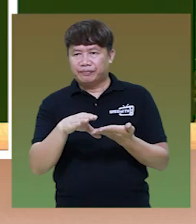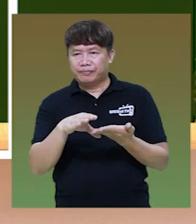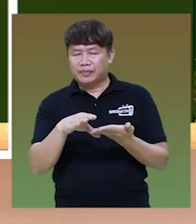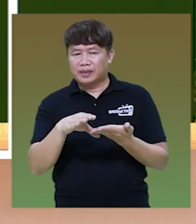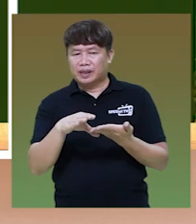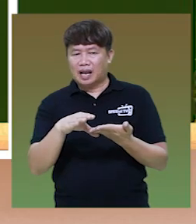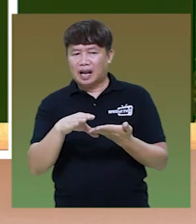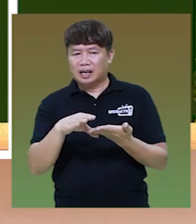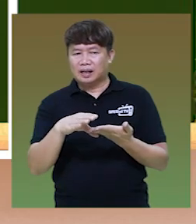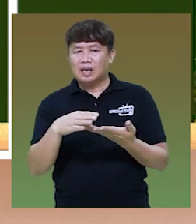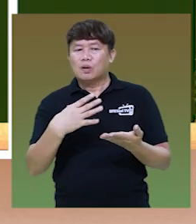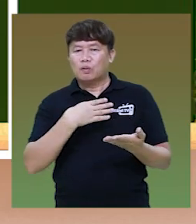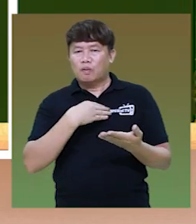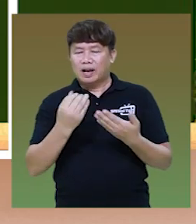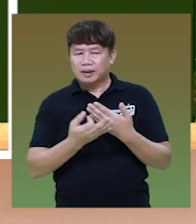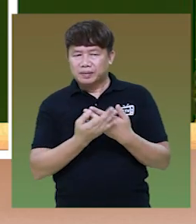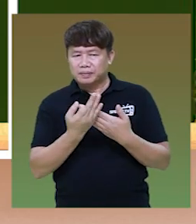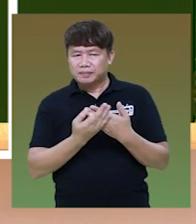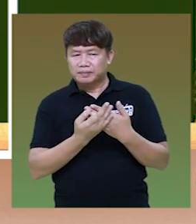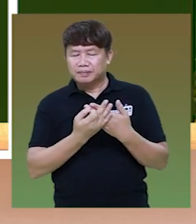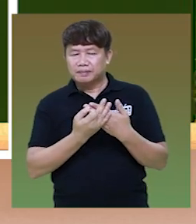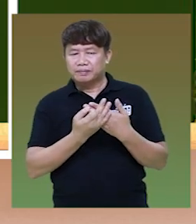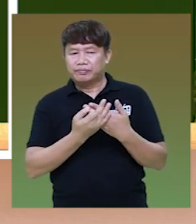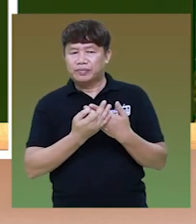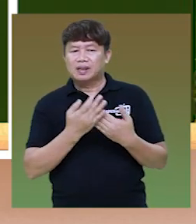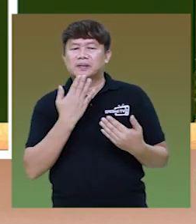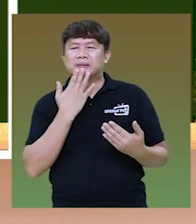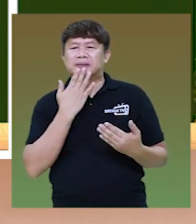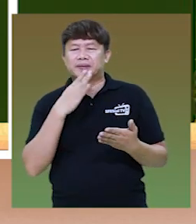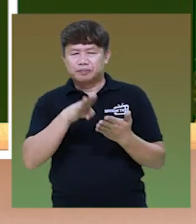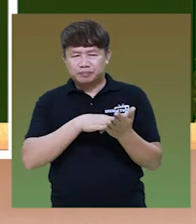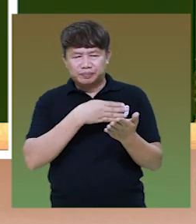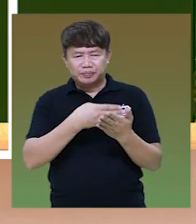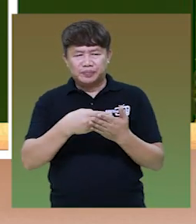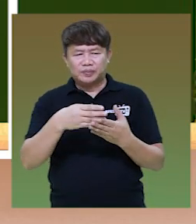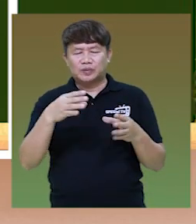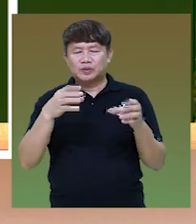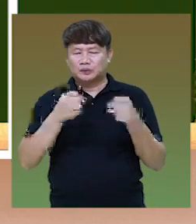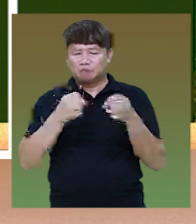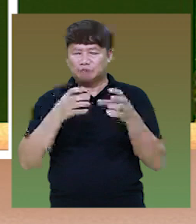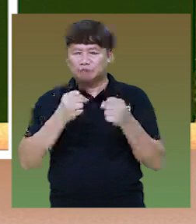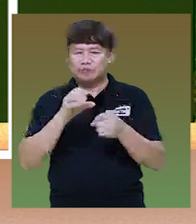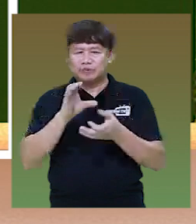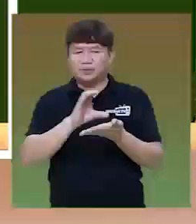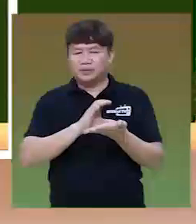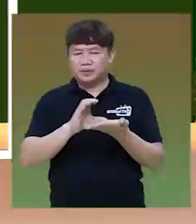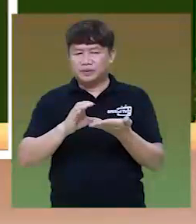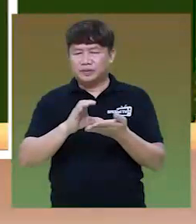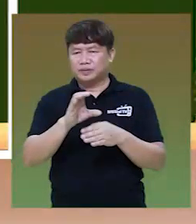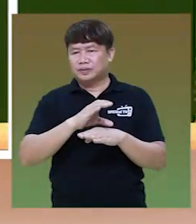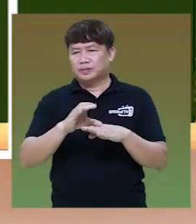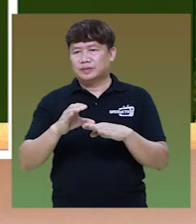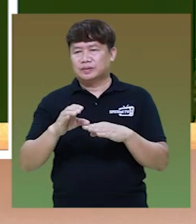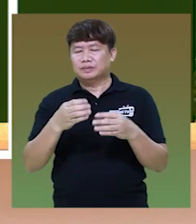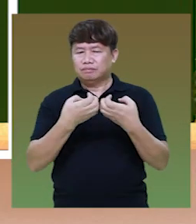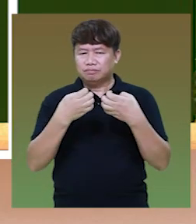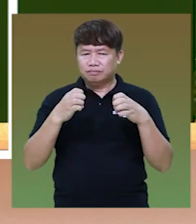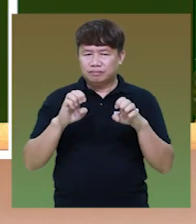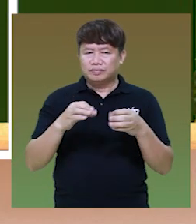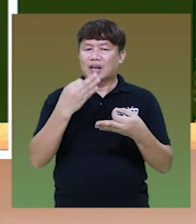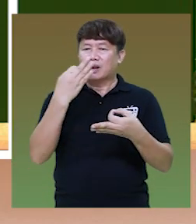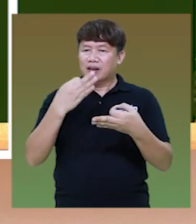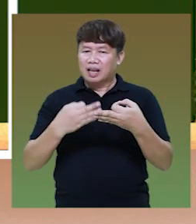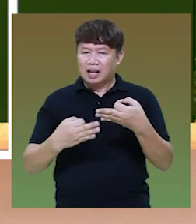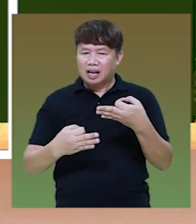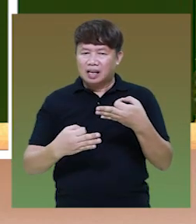flour, sugar, butter, milk, chocolate, and some eggs.